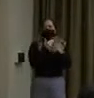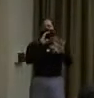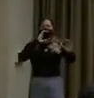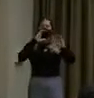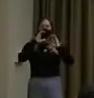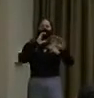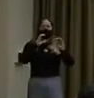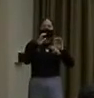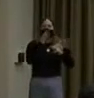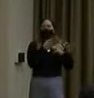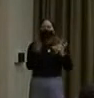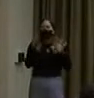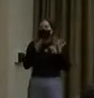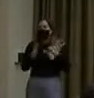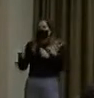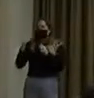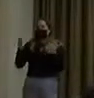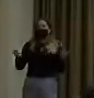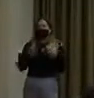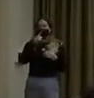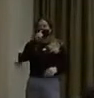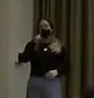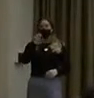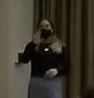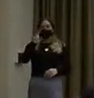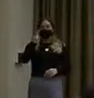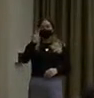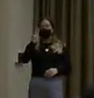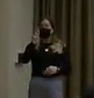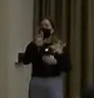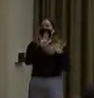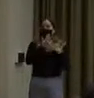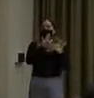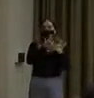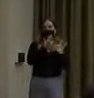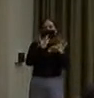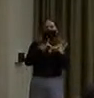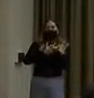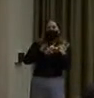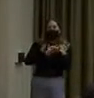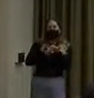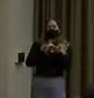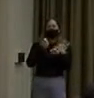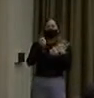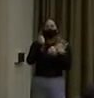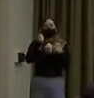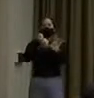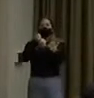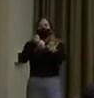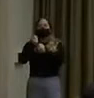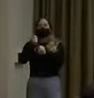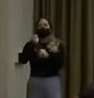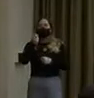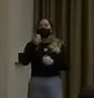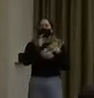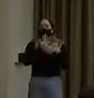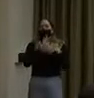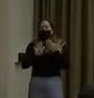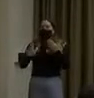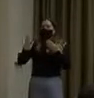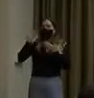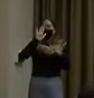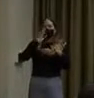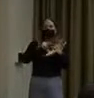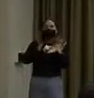strategies that we put here at the Zucker School of Medicine, that exist at the Hofstra Northwell School of Nursing, aren't nice to